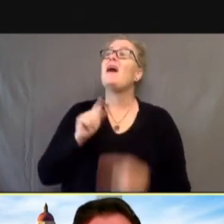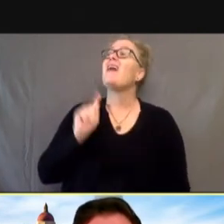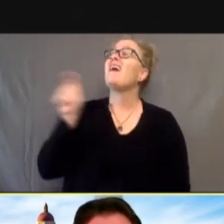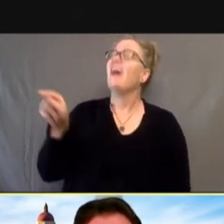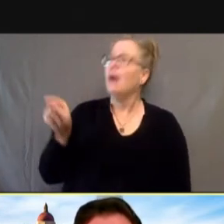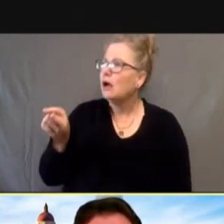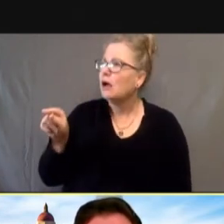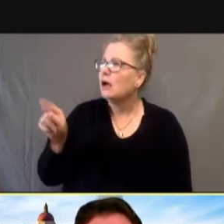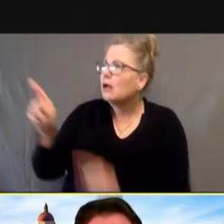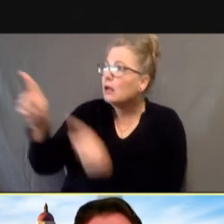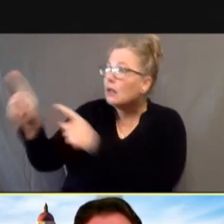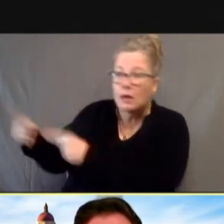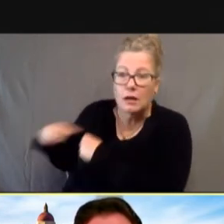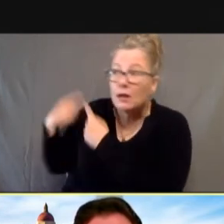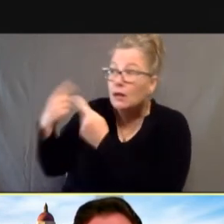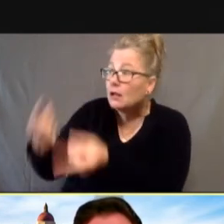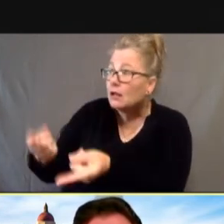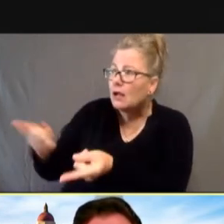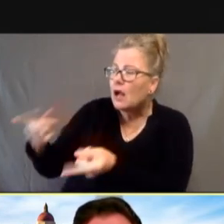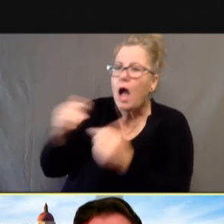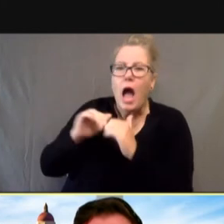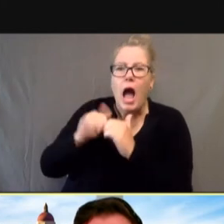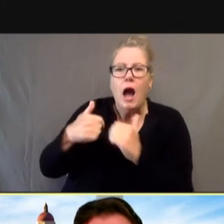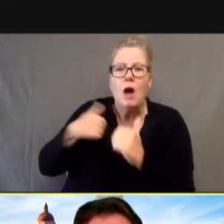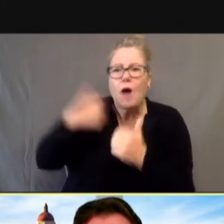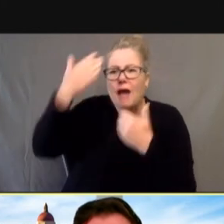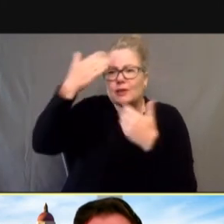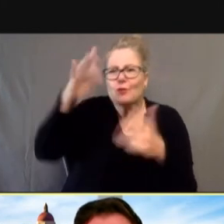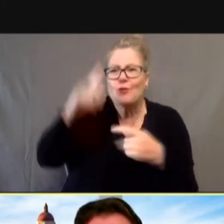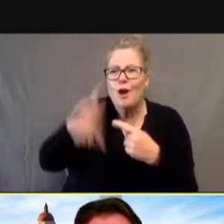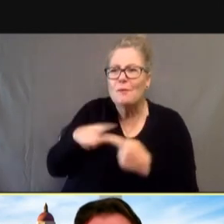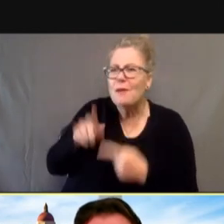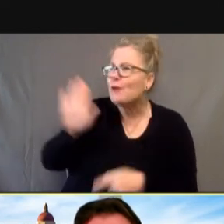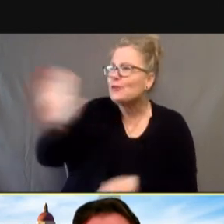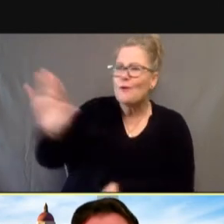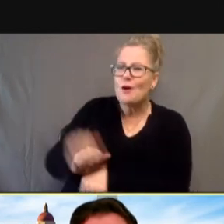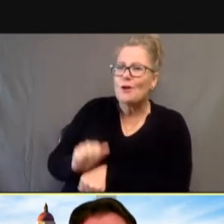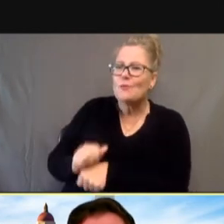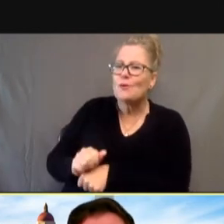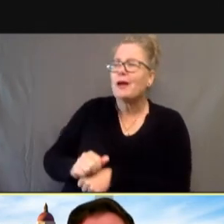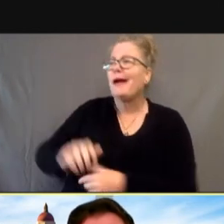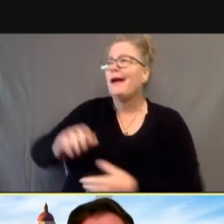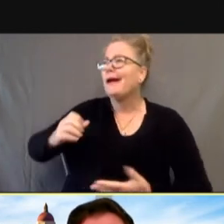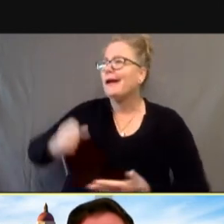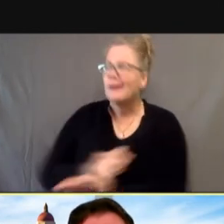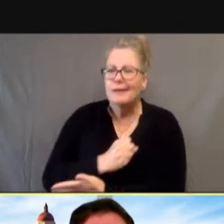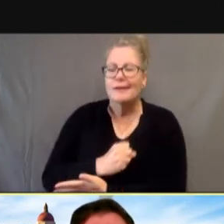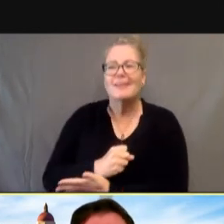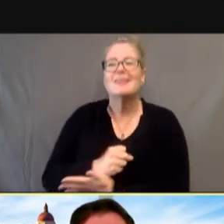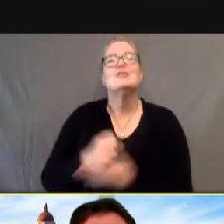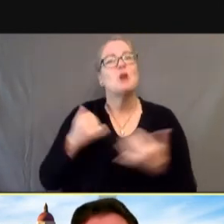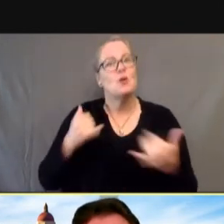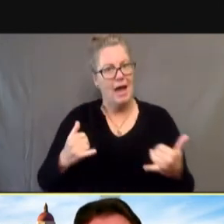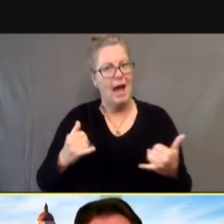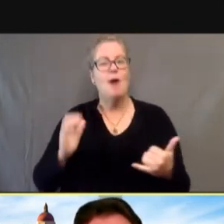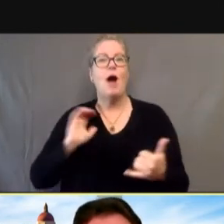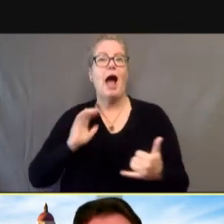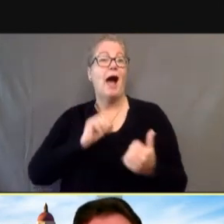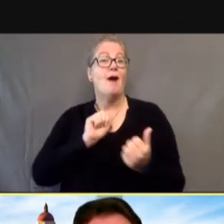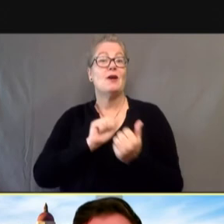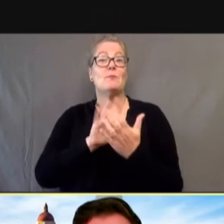we strive also to take an intersectional support approach, which not only